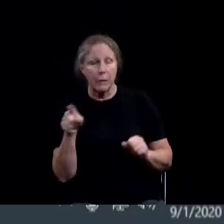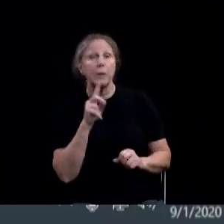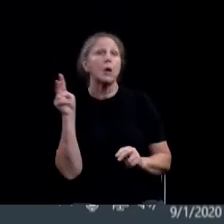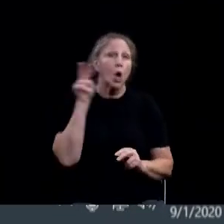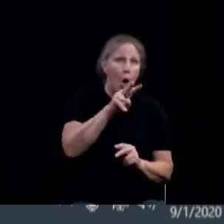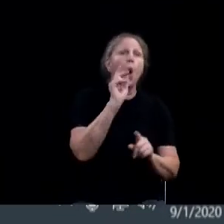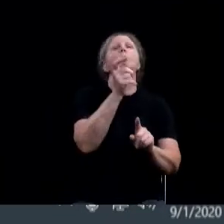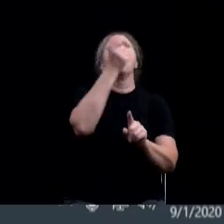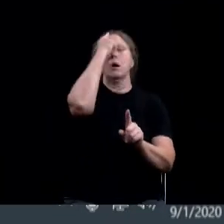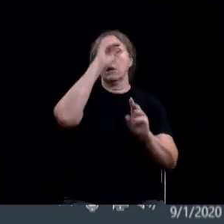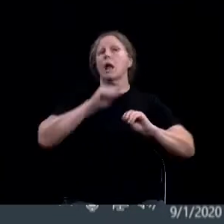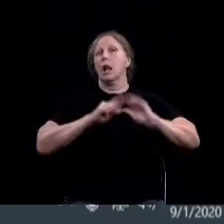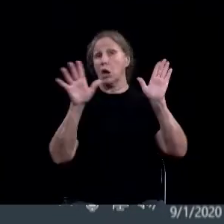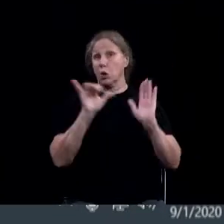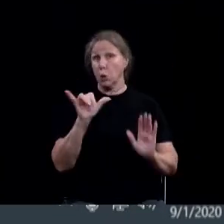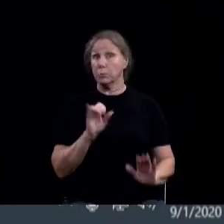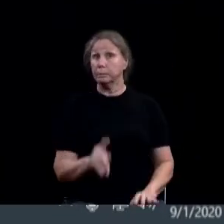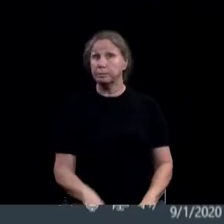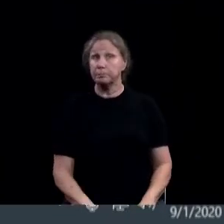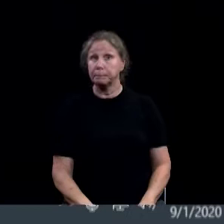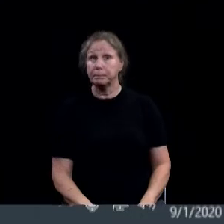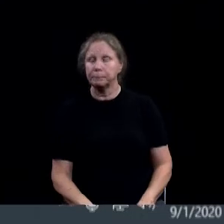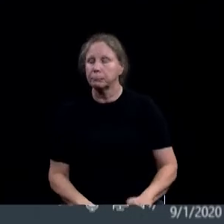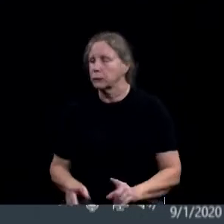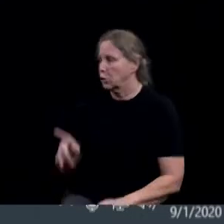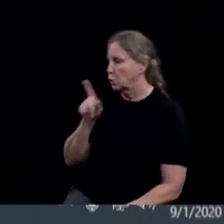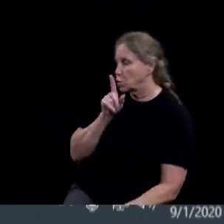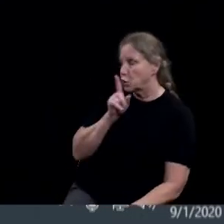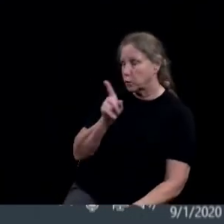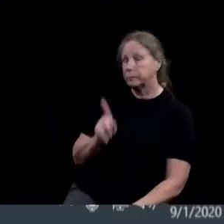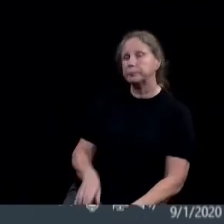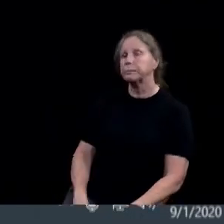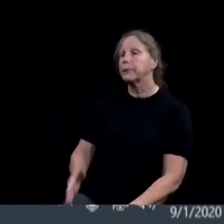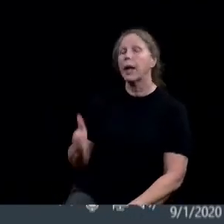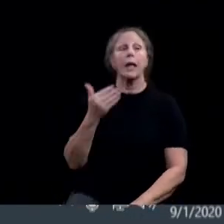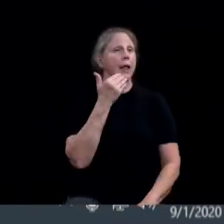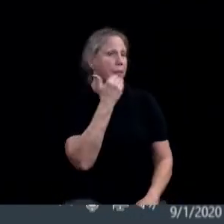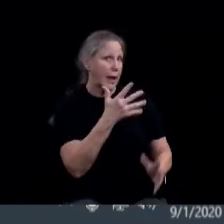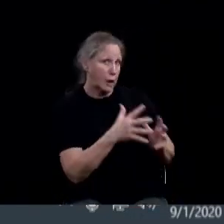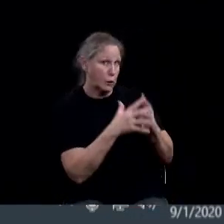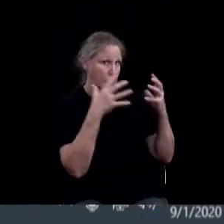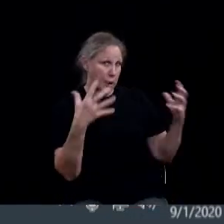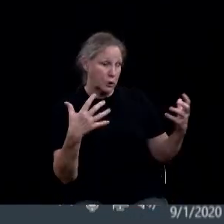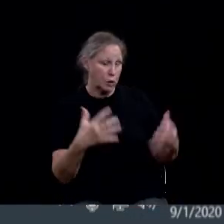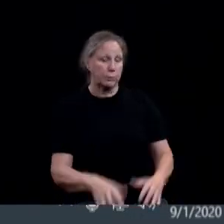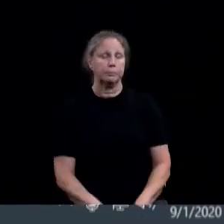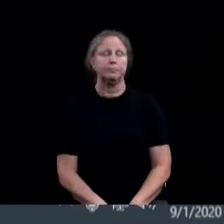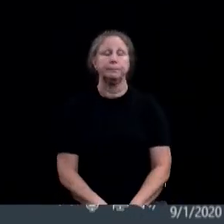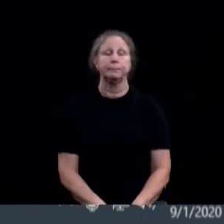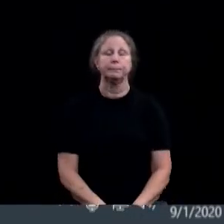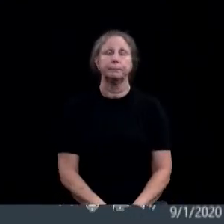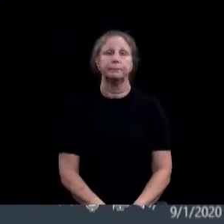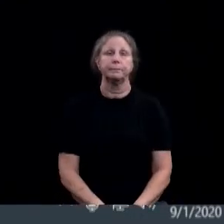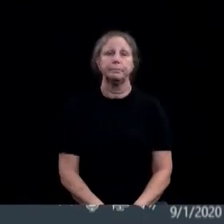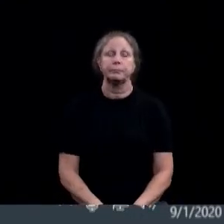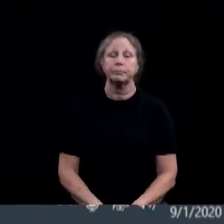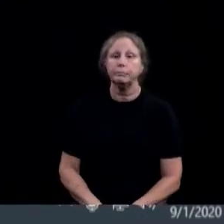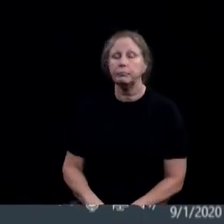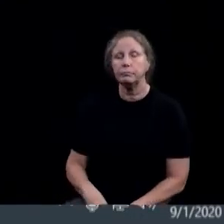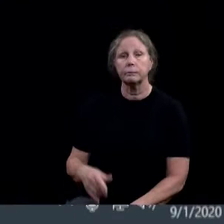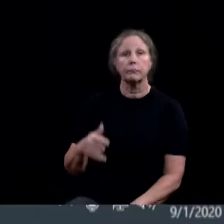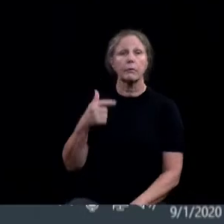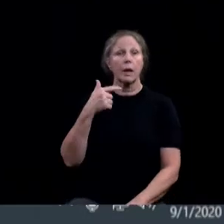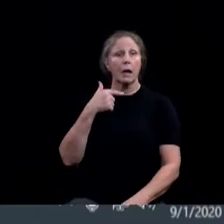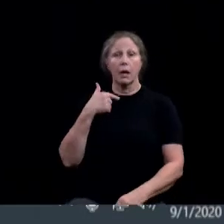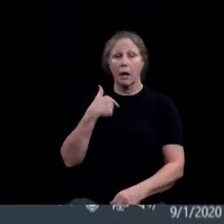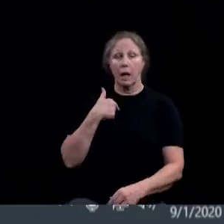Definitely. Thank you so much, sir. And I'll just, again, chime in very quick and just say, I appreciate this. Again,